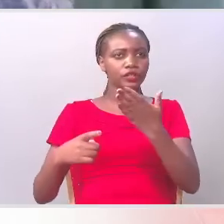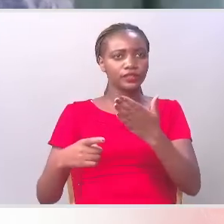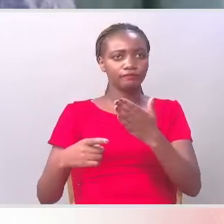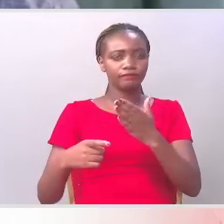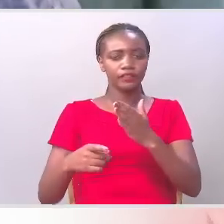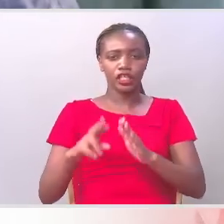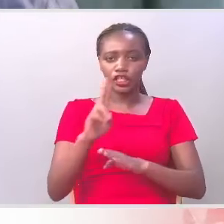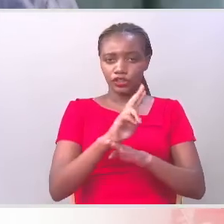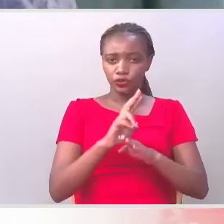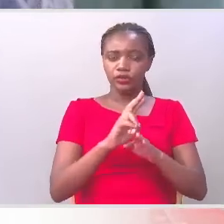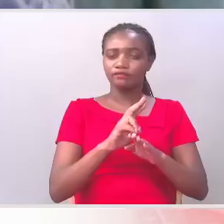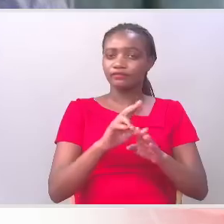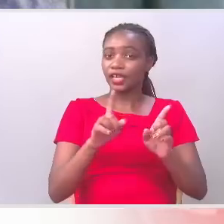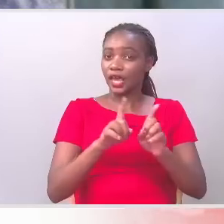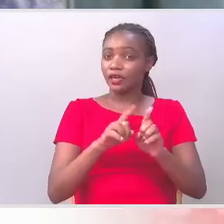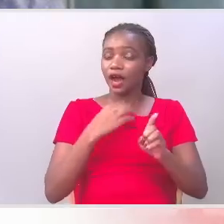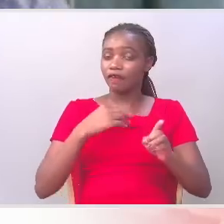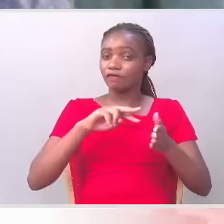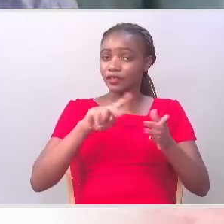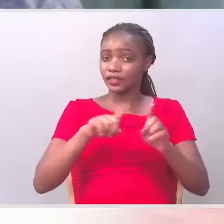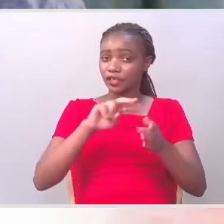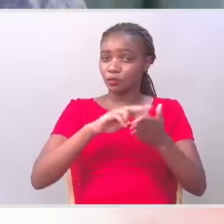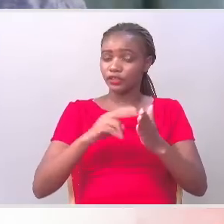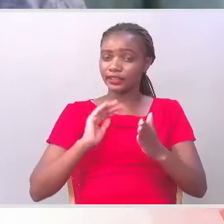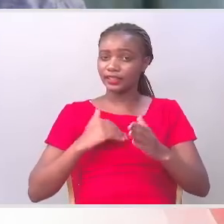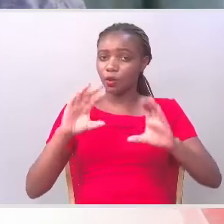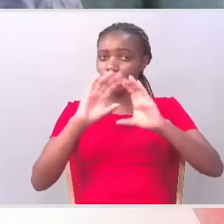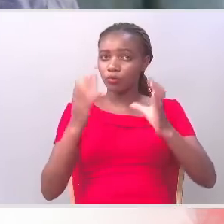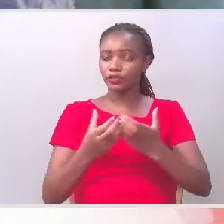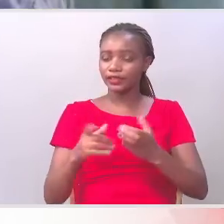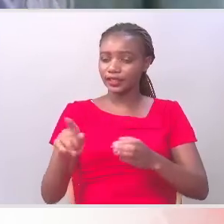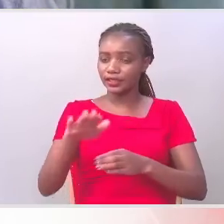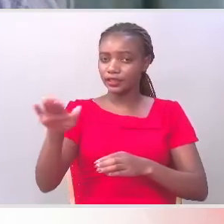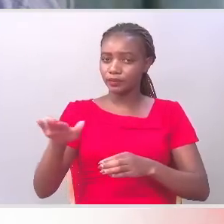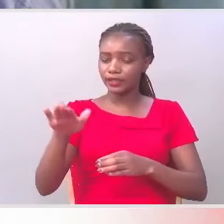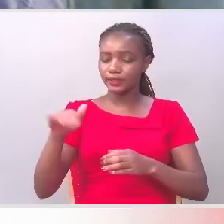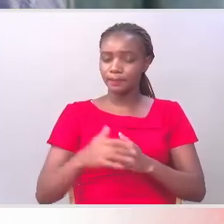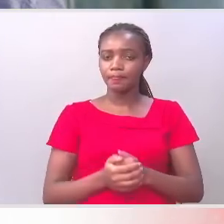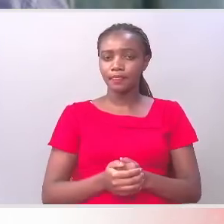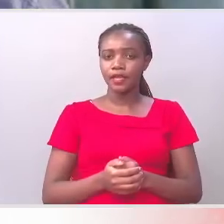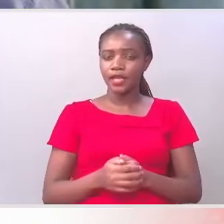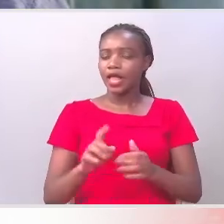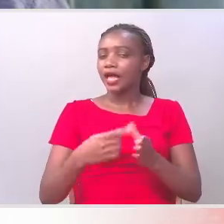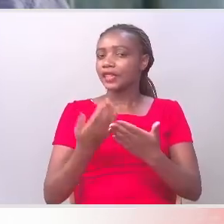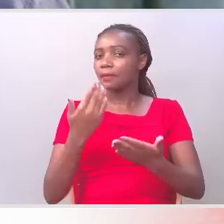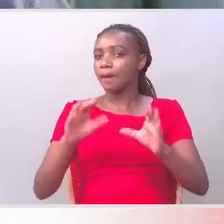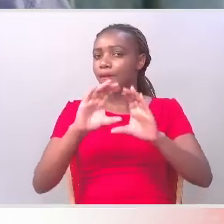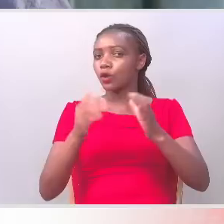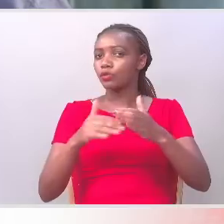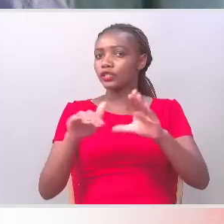replicating the same project to our communities across the Loisaba Conservancies, who would